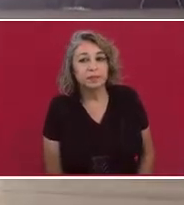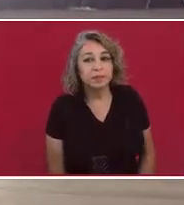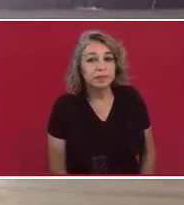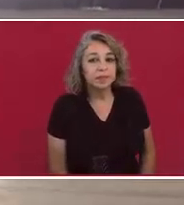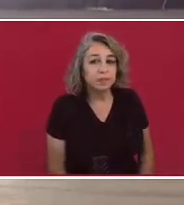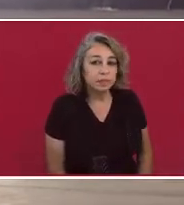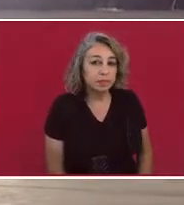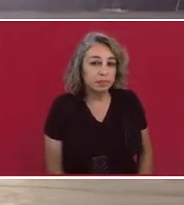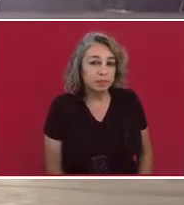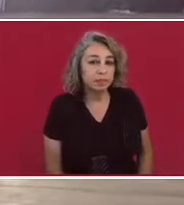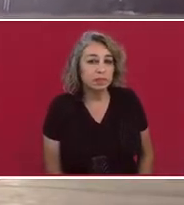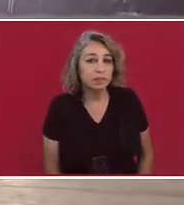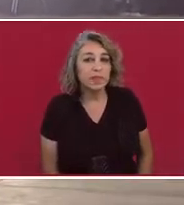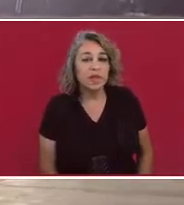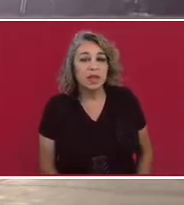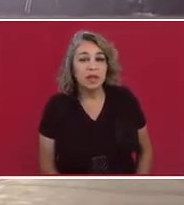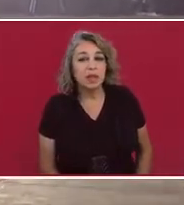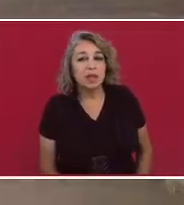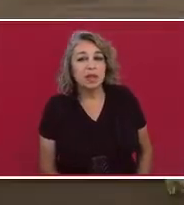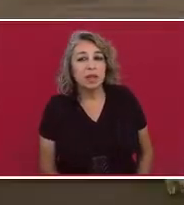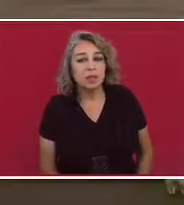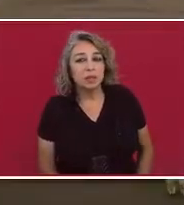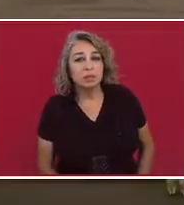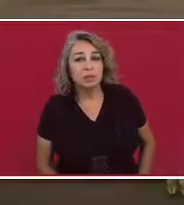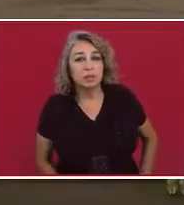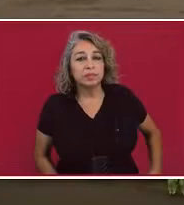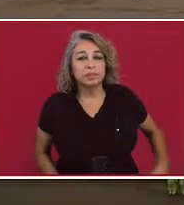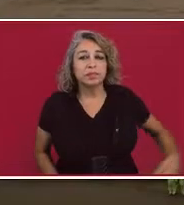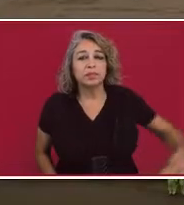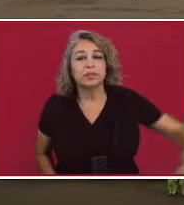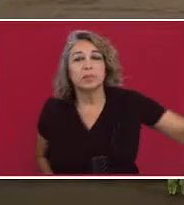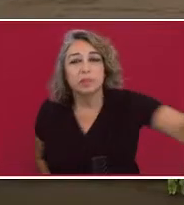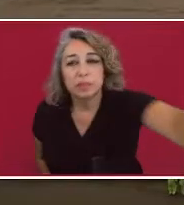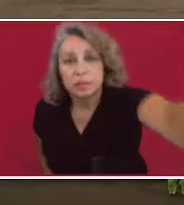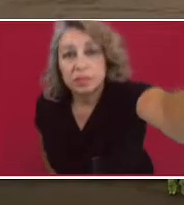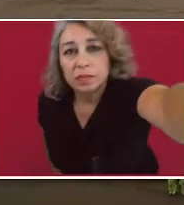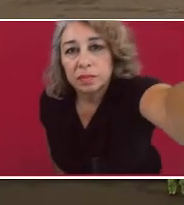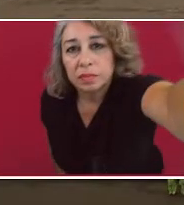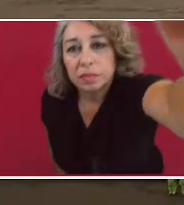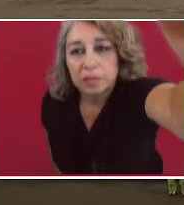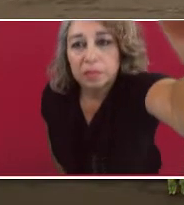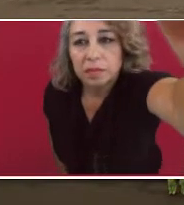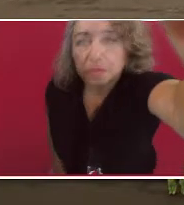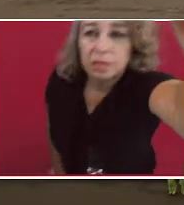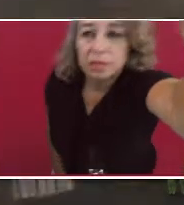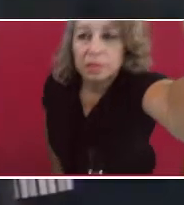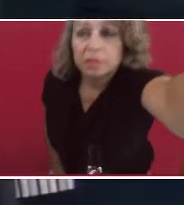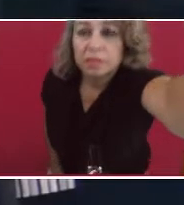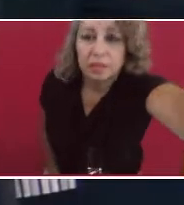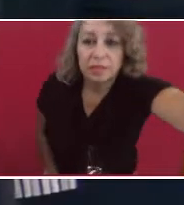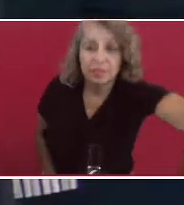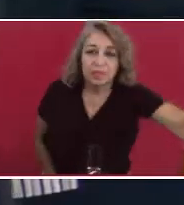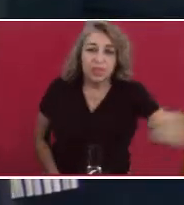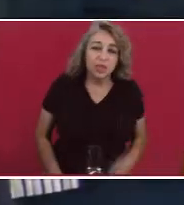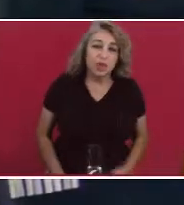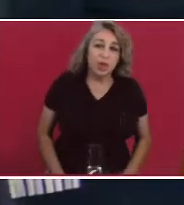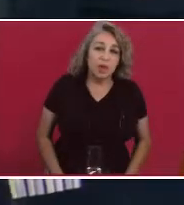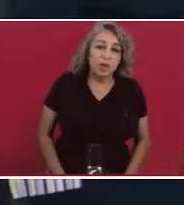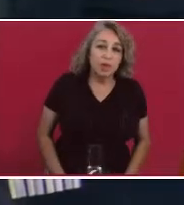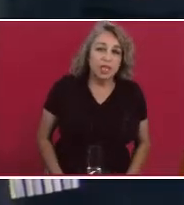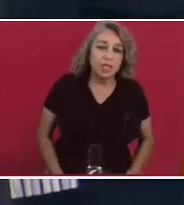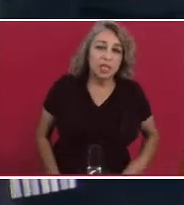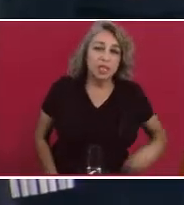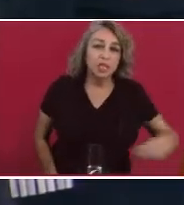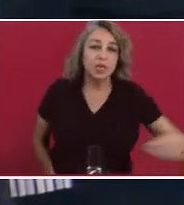El presidente de la República realizará el izamiento de nuestro lábaro patrio a media asta. also,